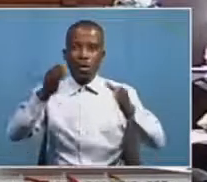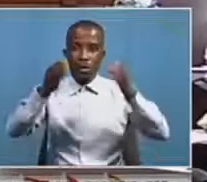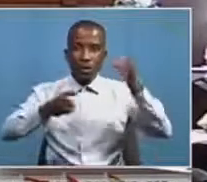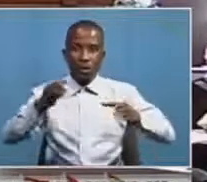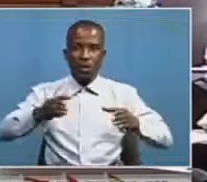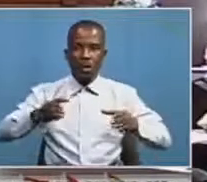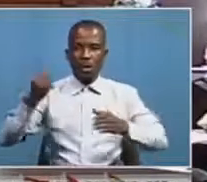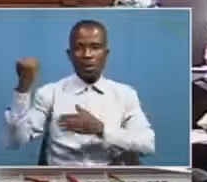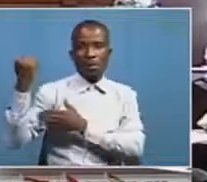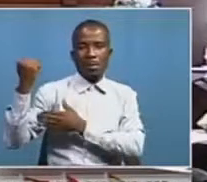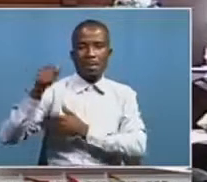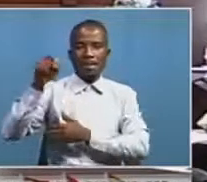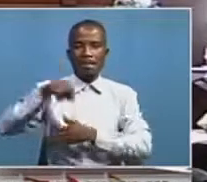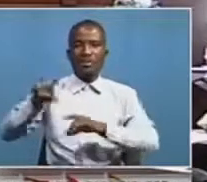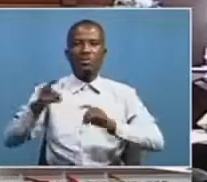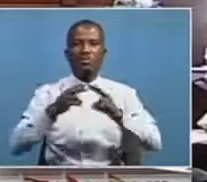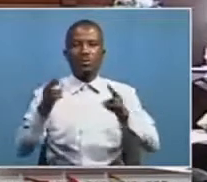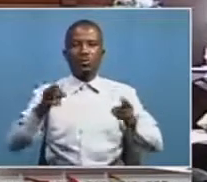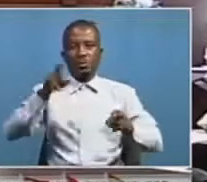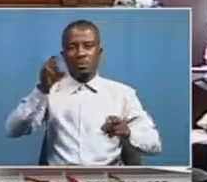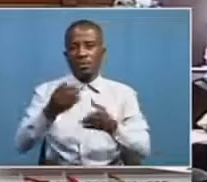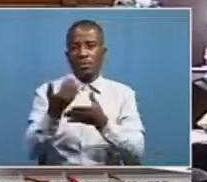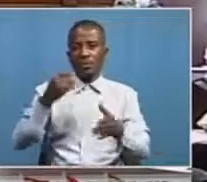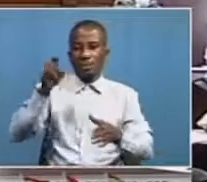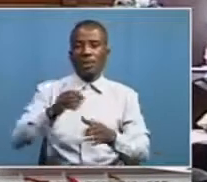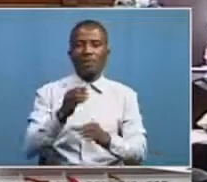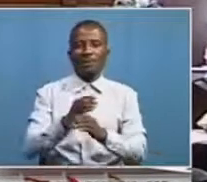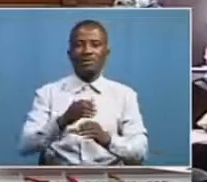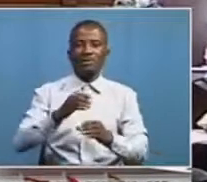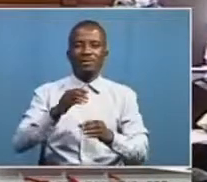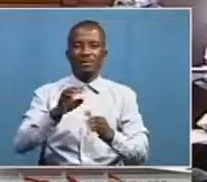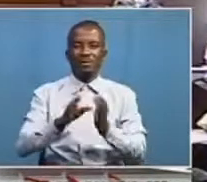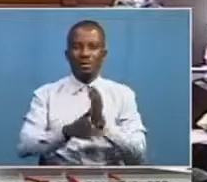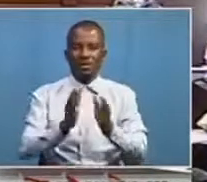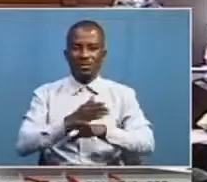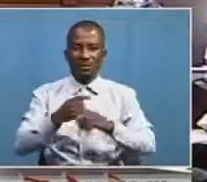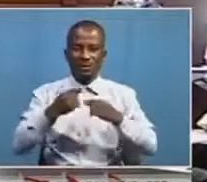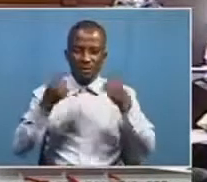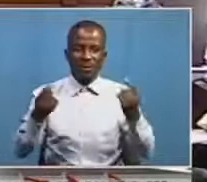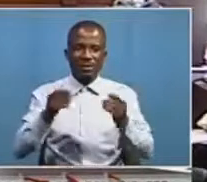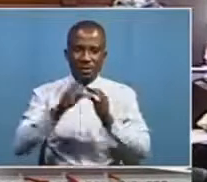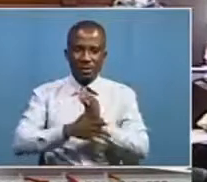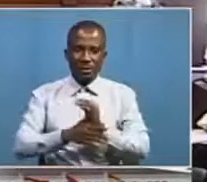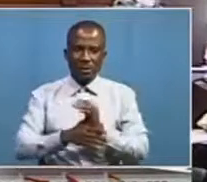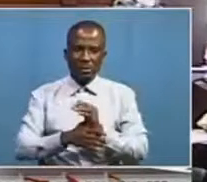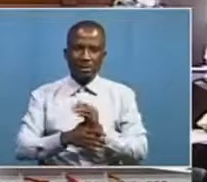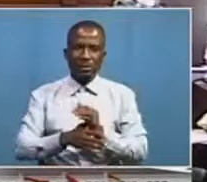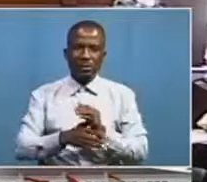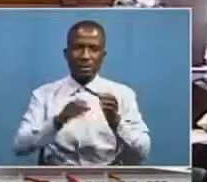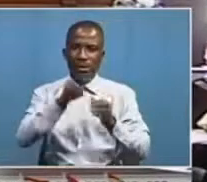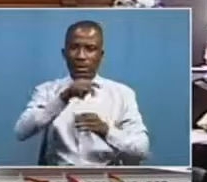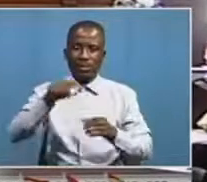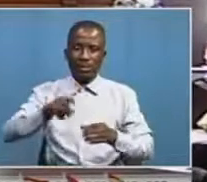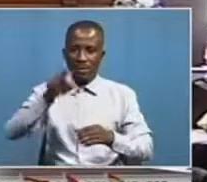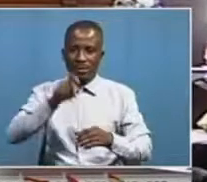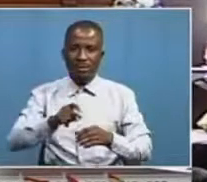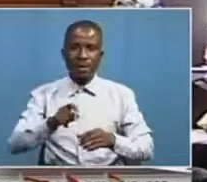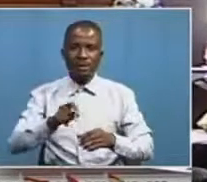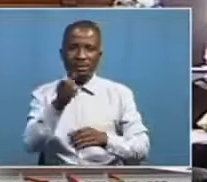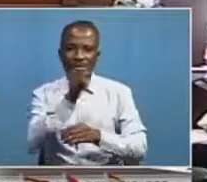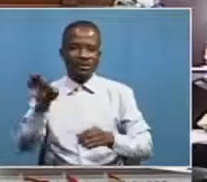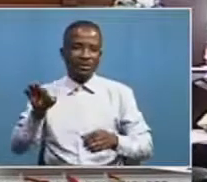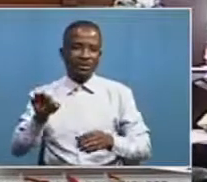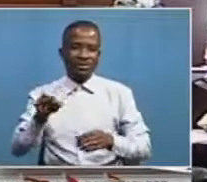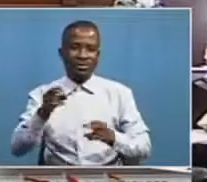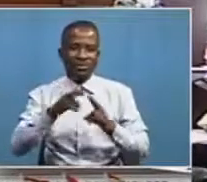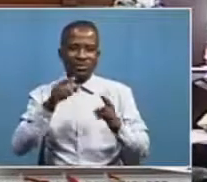so. It is on the basis of these reasons that we hold that the preliminary objection raised by the respondent herein should be overruled for the